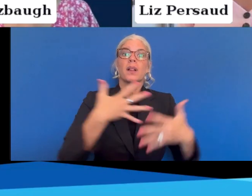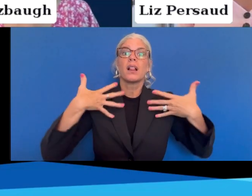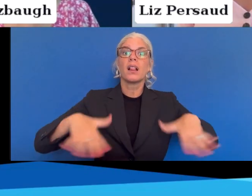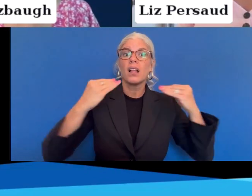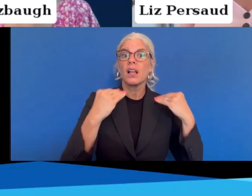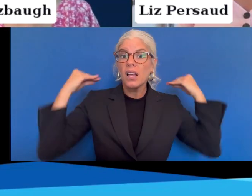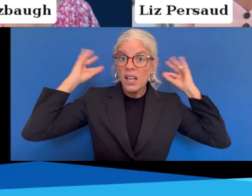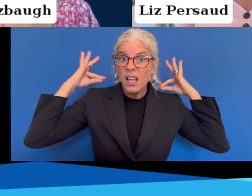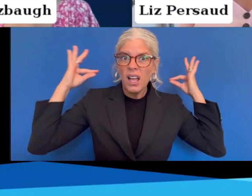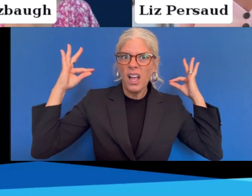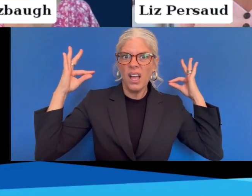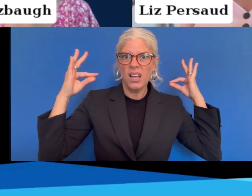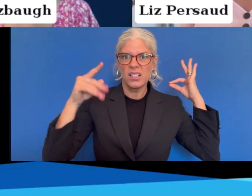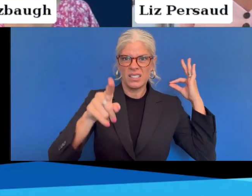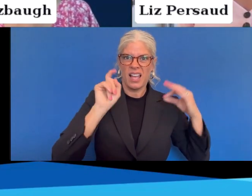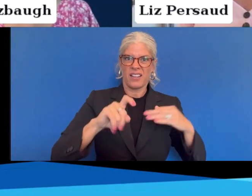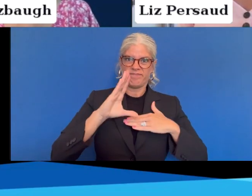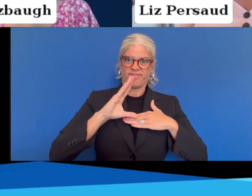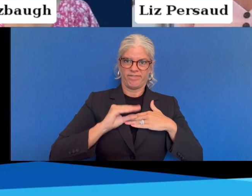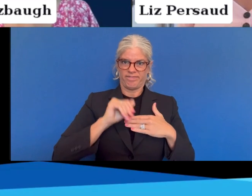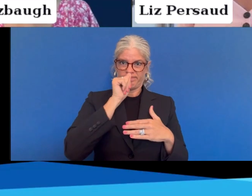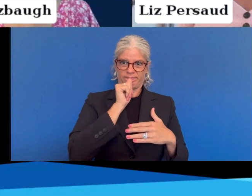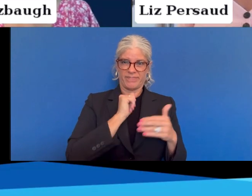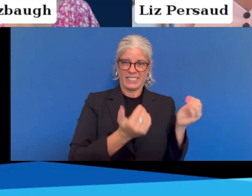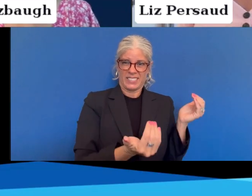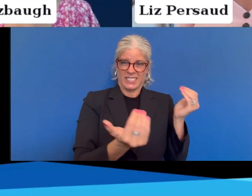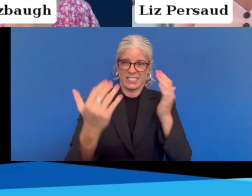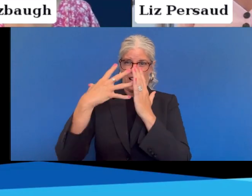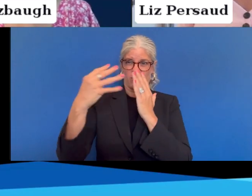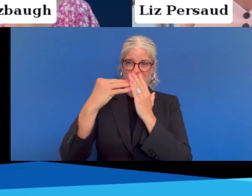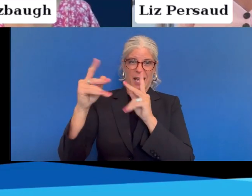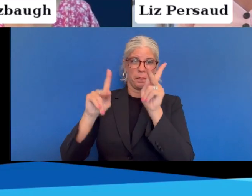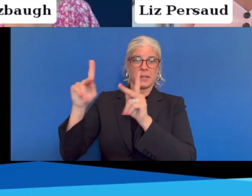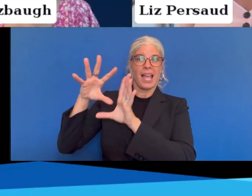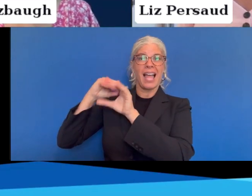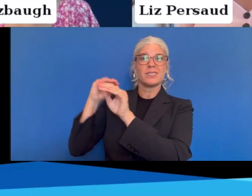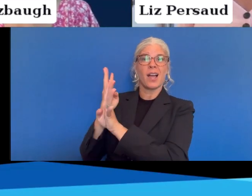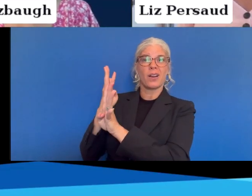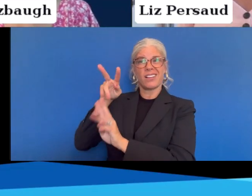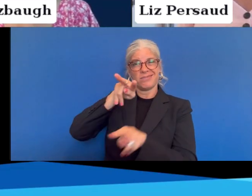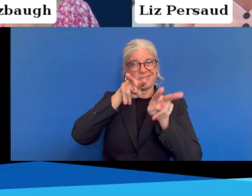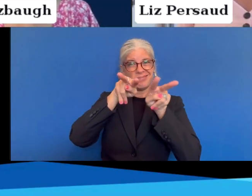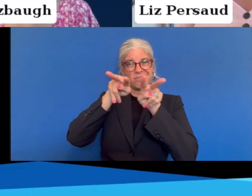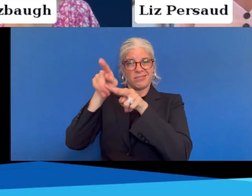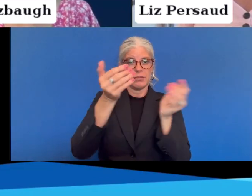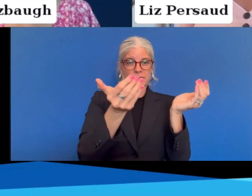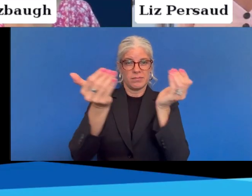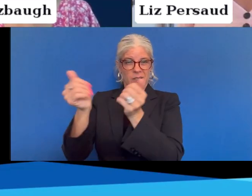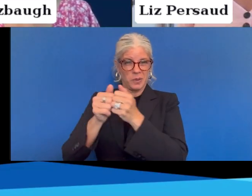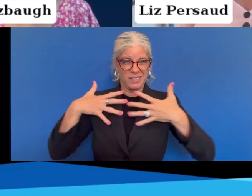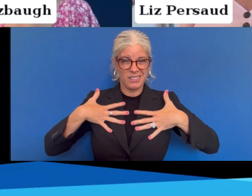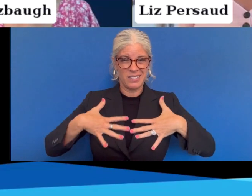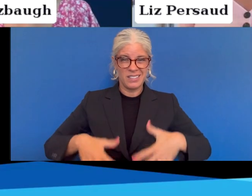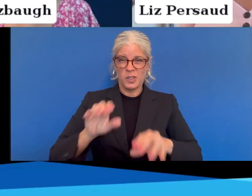a hospital gown? Like, you should be able to have your dignity and not be transferred outside while people are waiting in line to get in